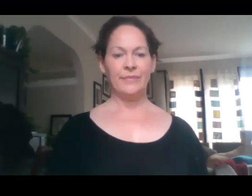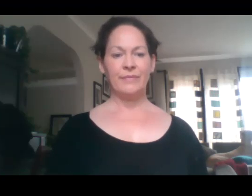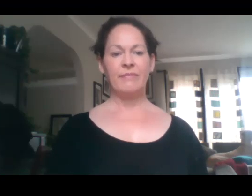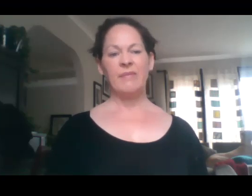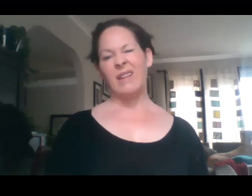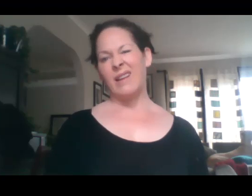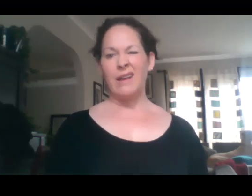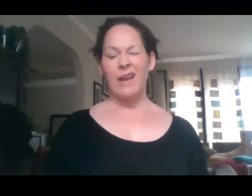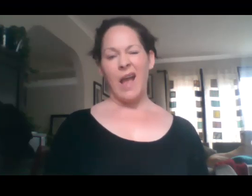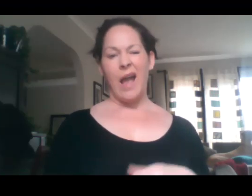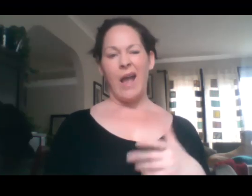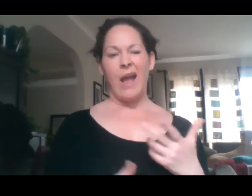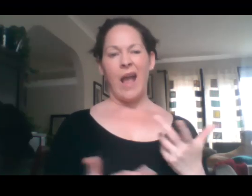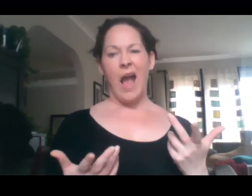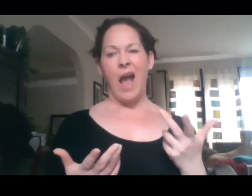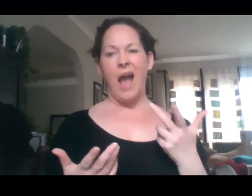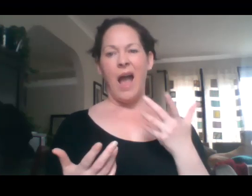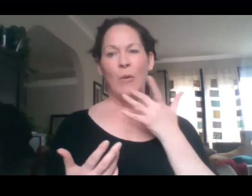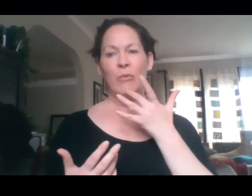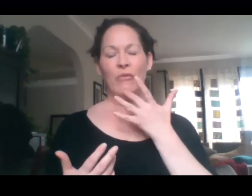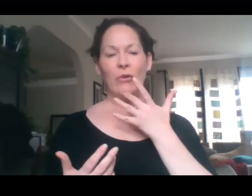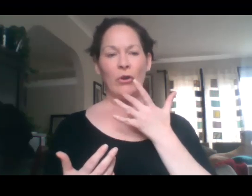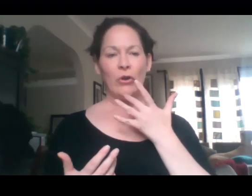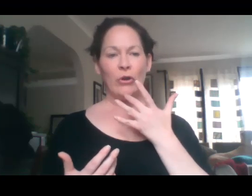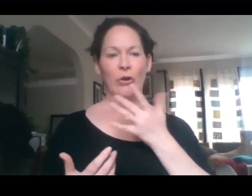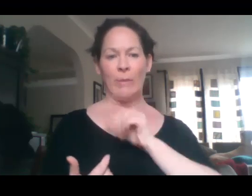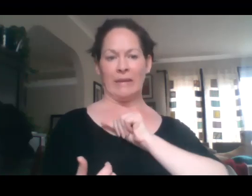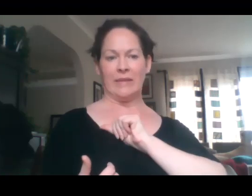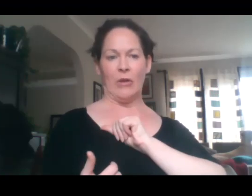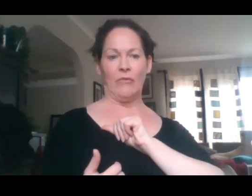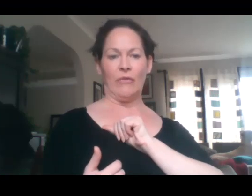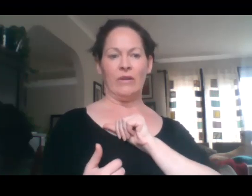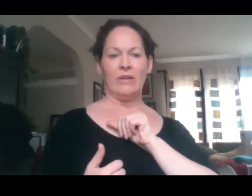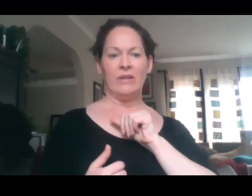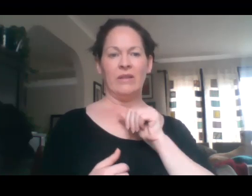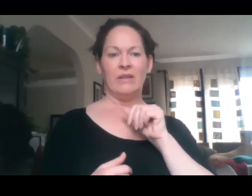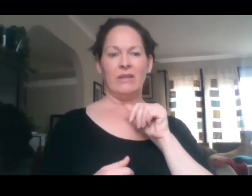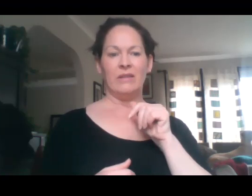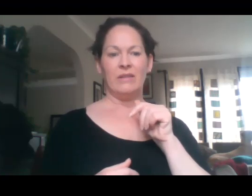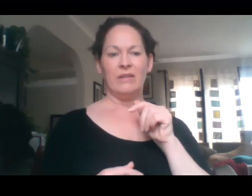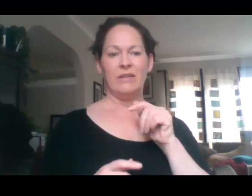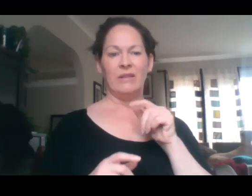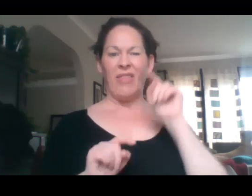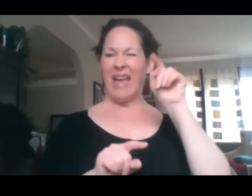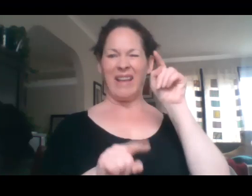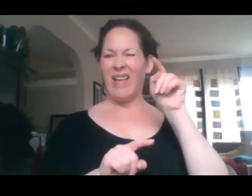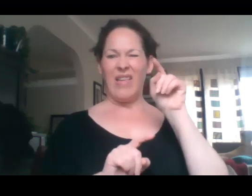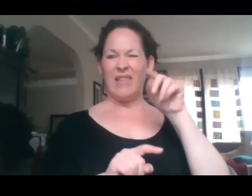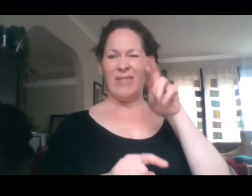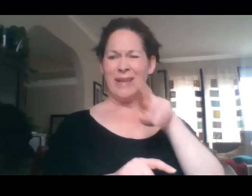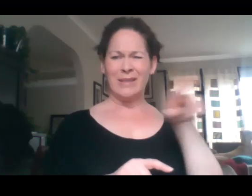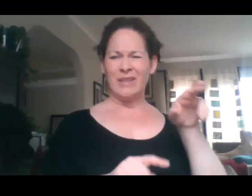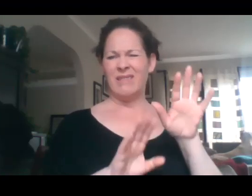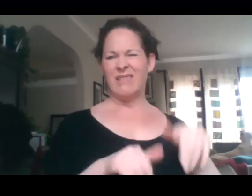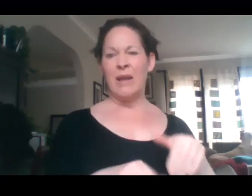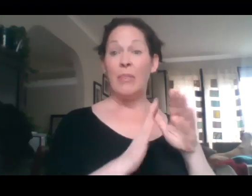I find starting with the 2/3 and ending like this is an inconsistent notation. They seem to